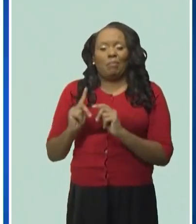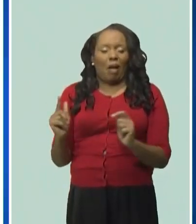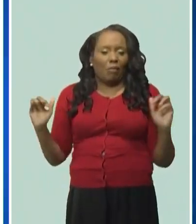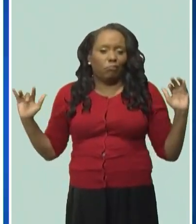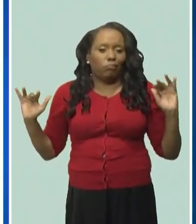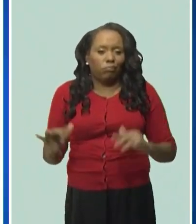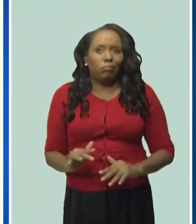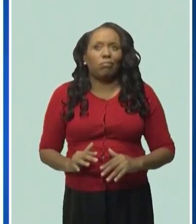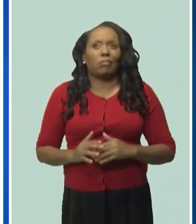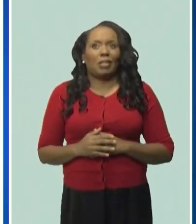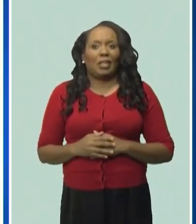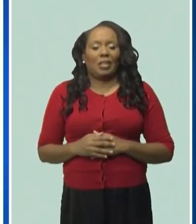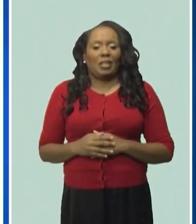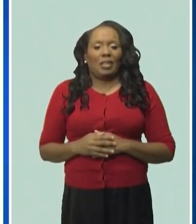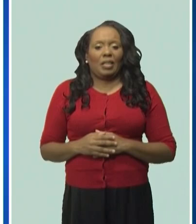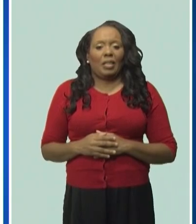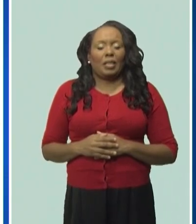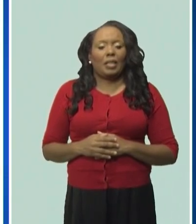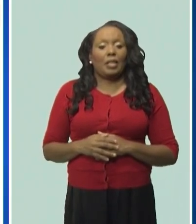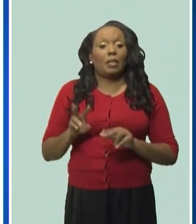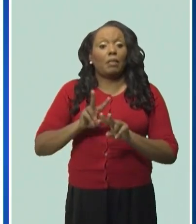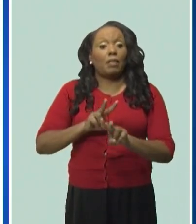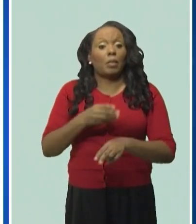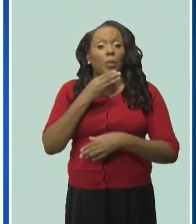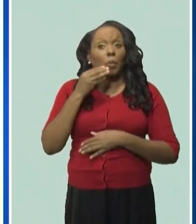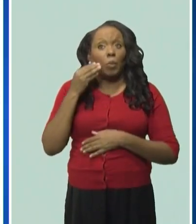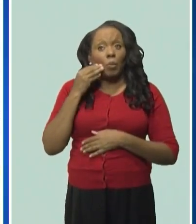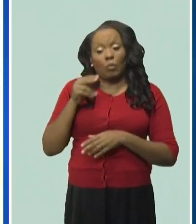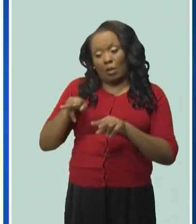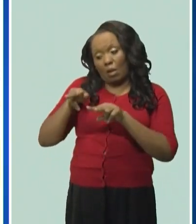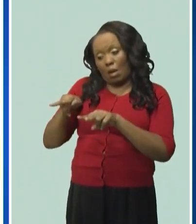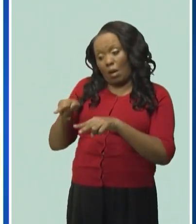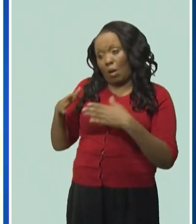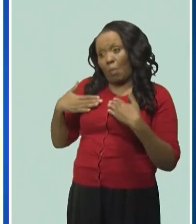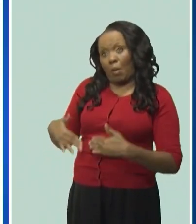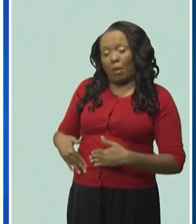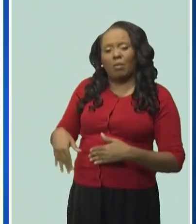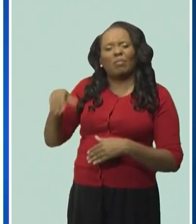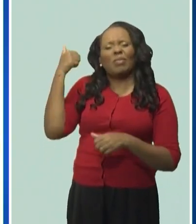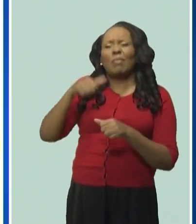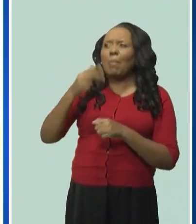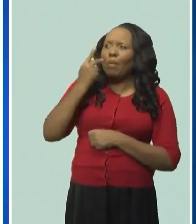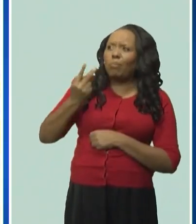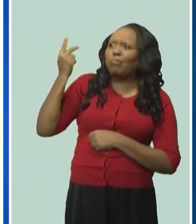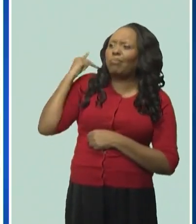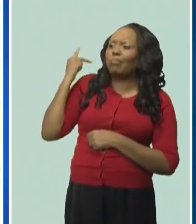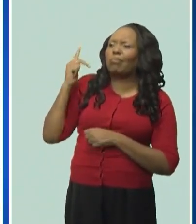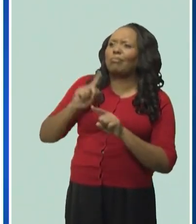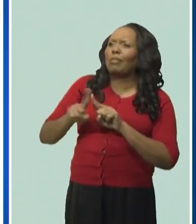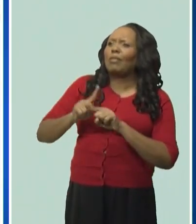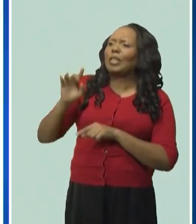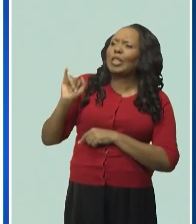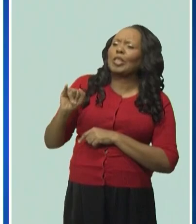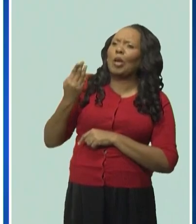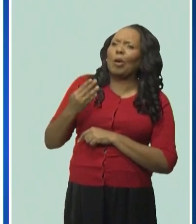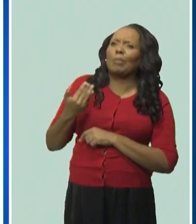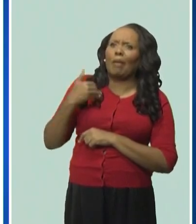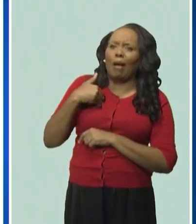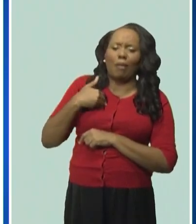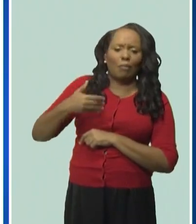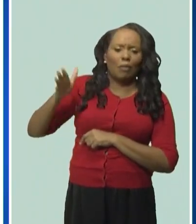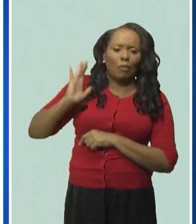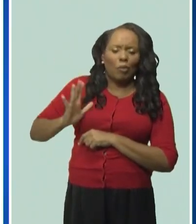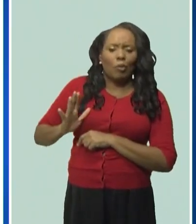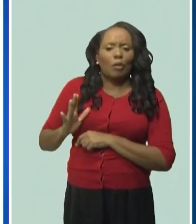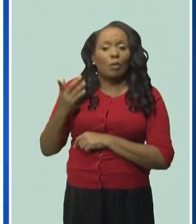in the chapel of Anderson Funeral Home for a viewing, they recalled some of the many jobs Mr. Springer held as he sought to support